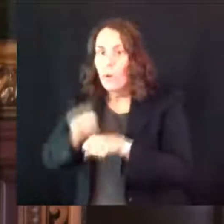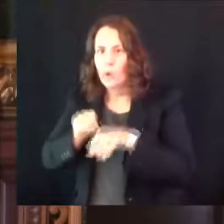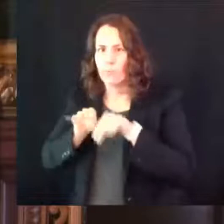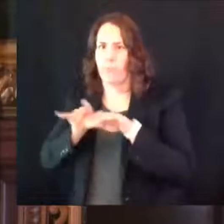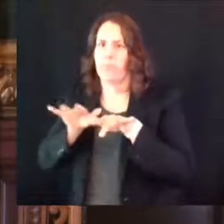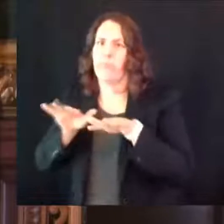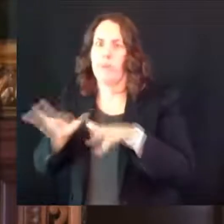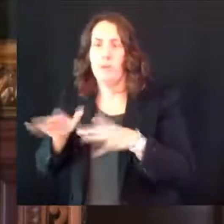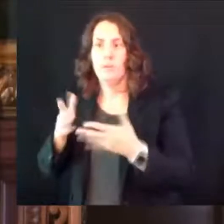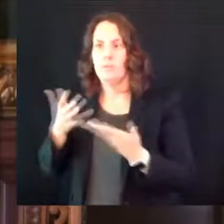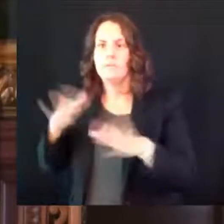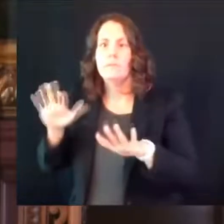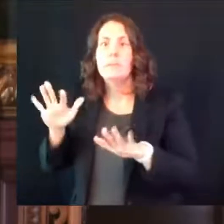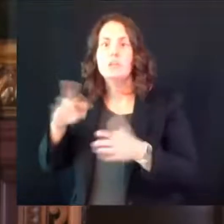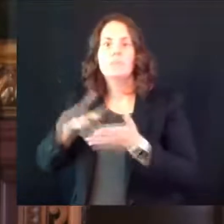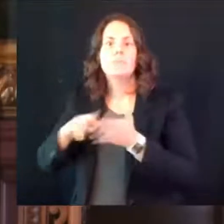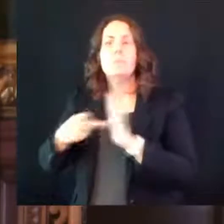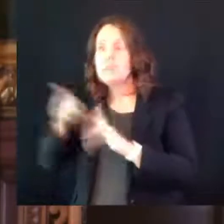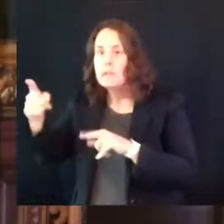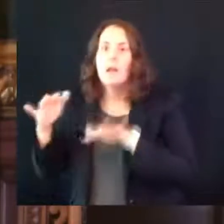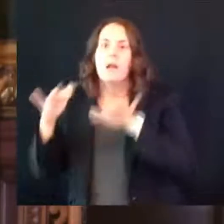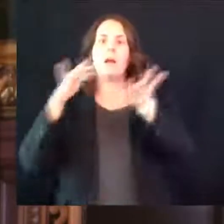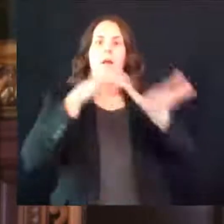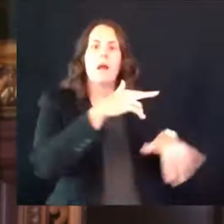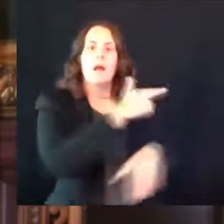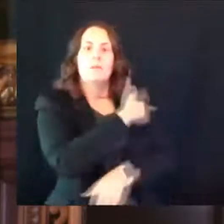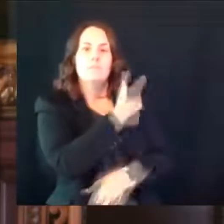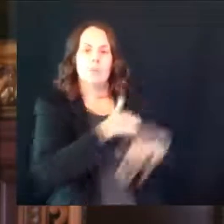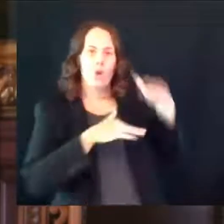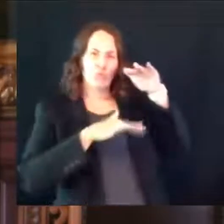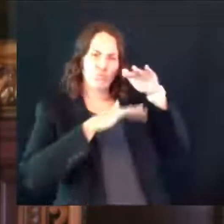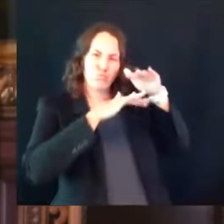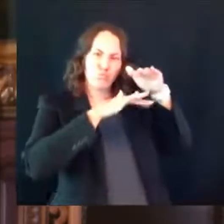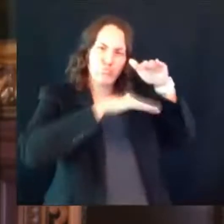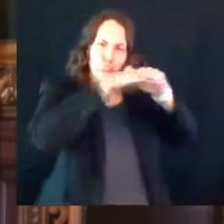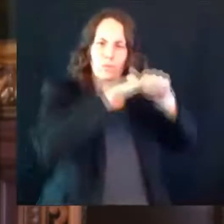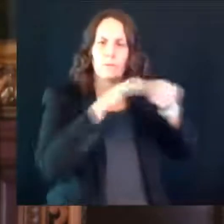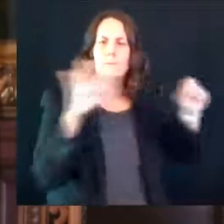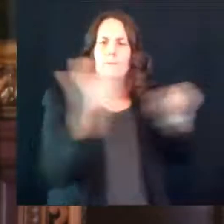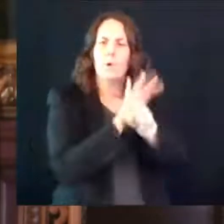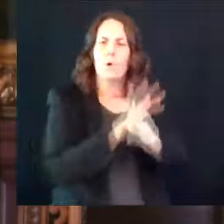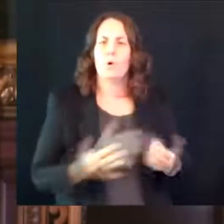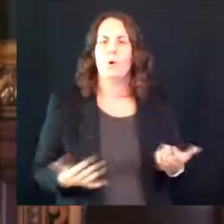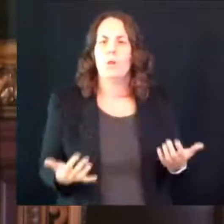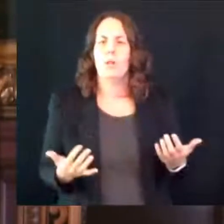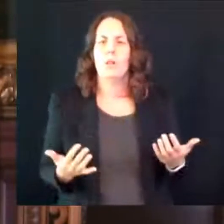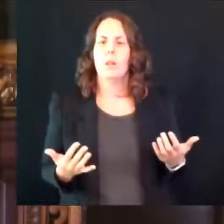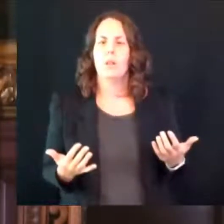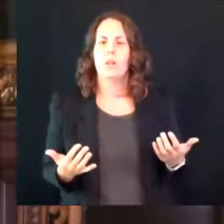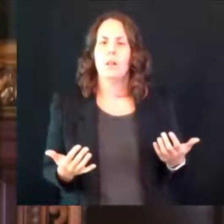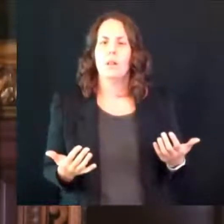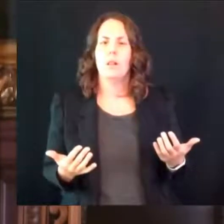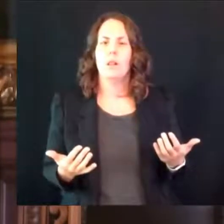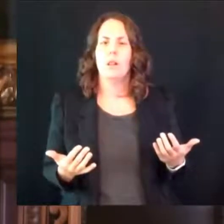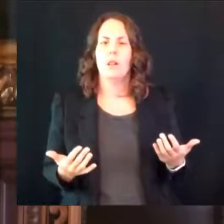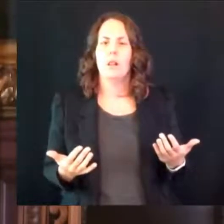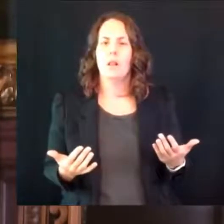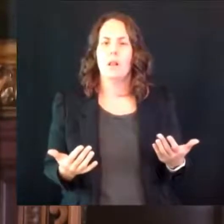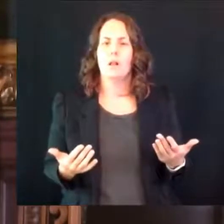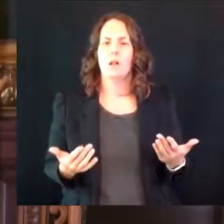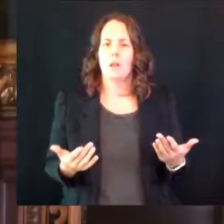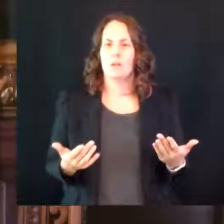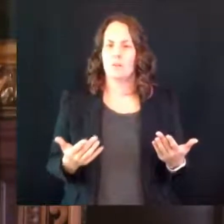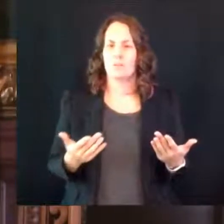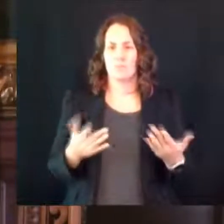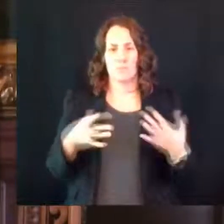is because of what we're seeing on the ground there. And in terms of enforcement, first and foremost, we hope people do the right thing. But second, there is